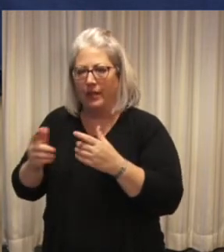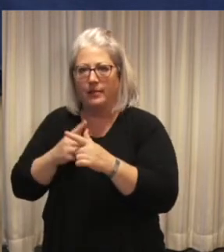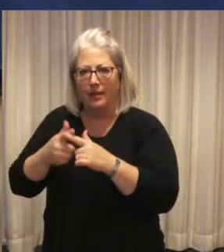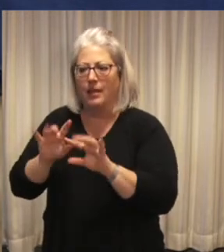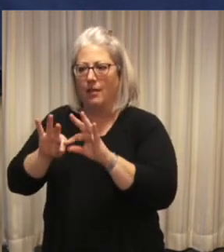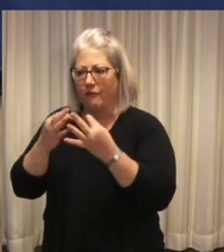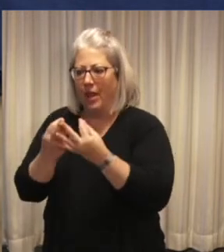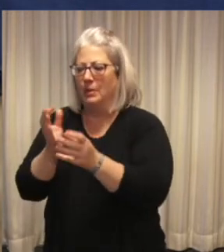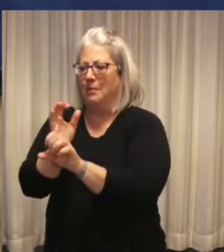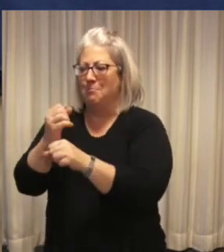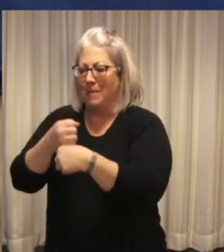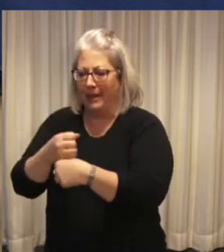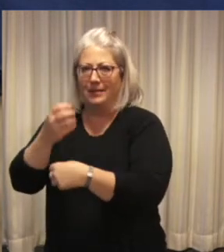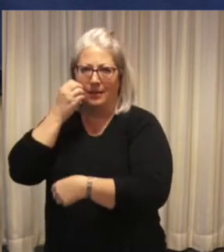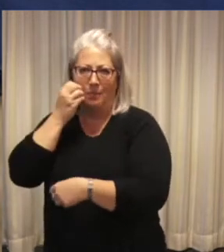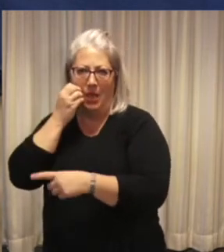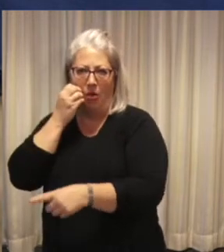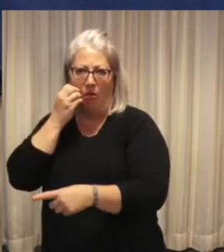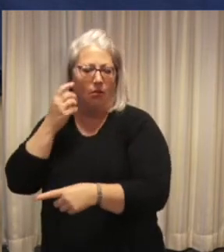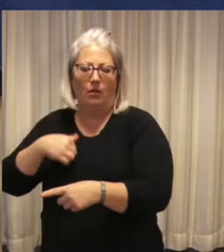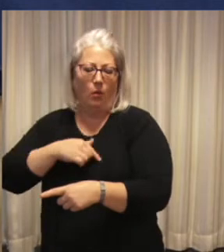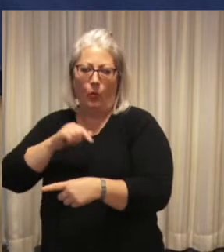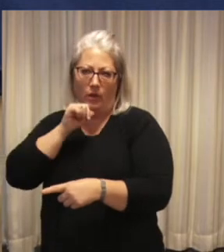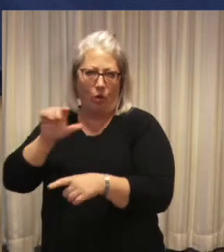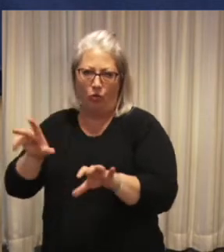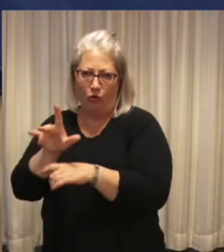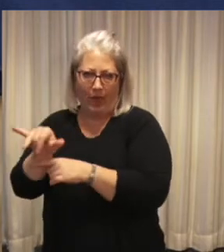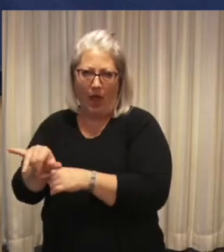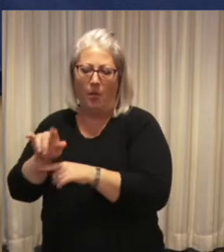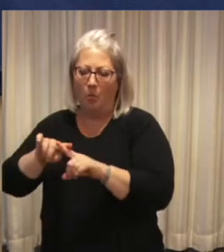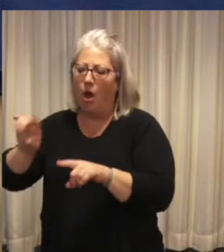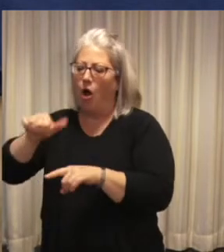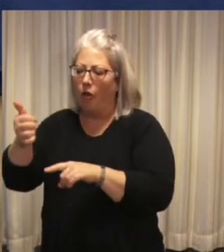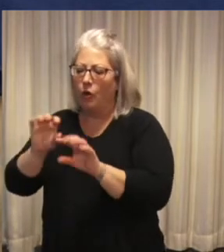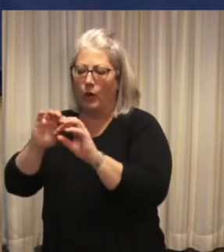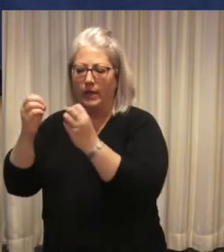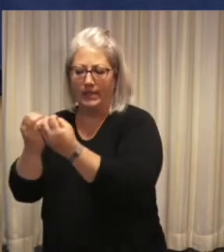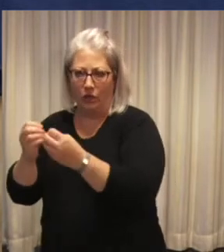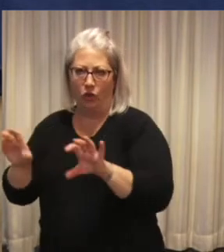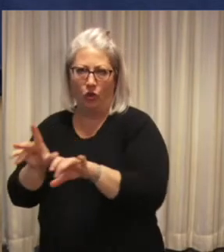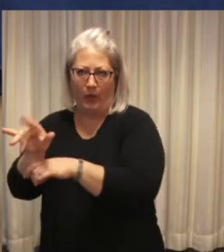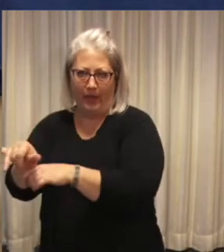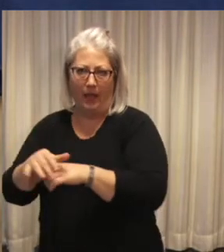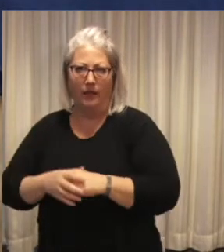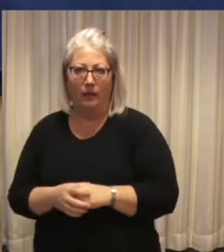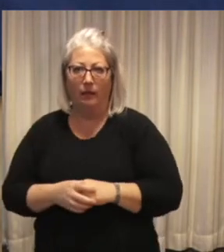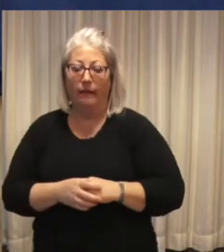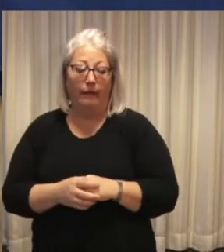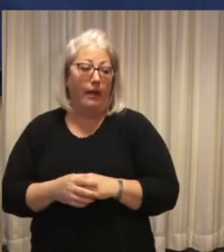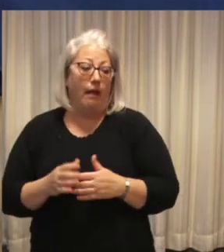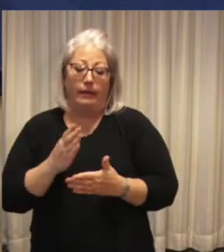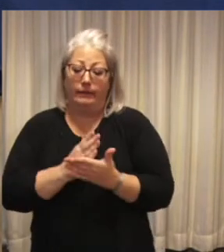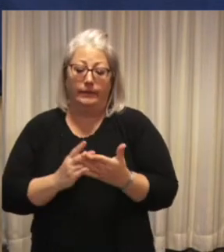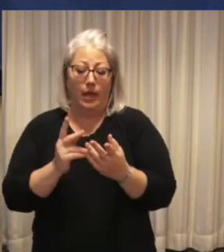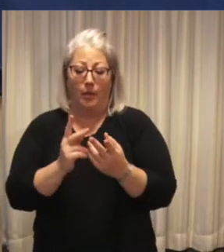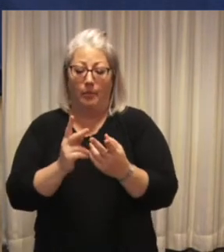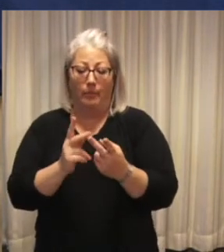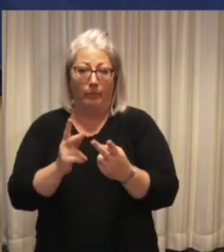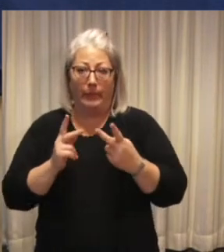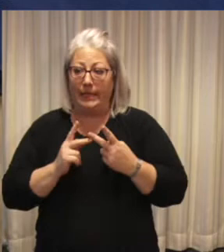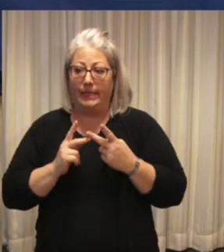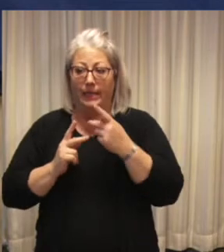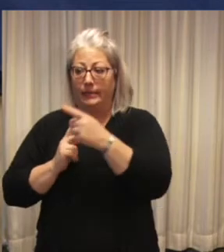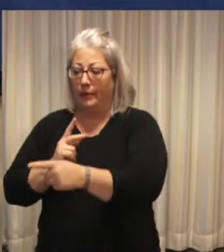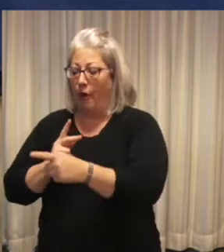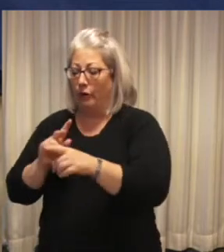can go. And I did see recently you had stated that the Project Resilience had done like 10,000 meals. So I mean, I think between the 7,000 and 10,000,